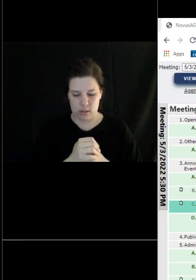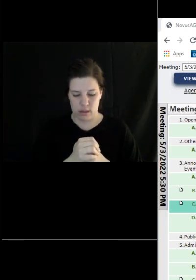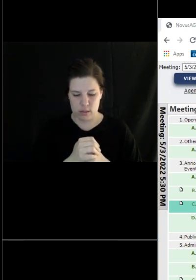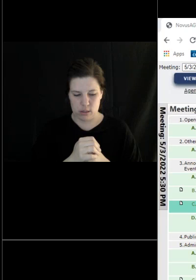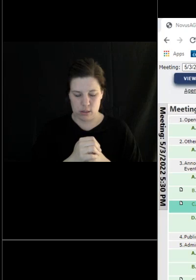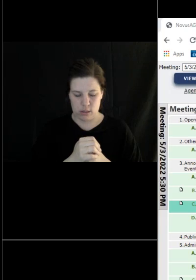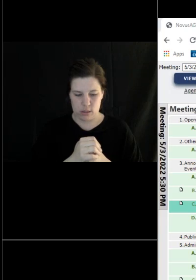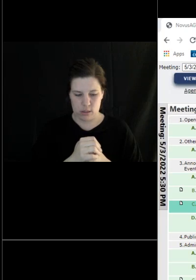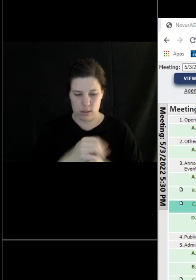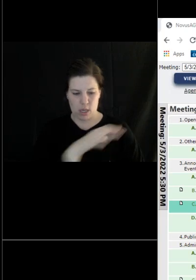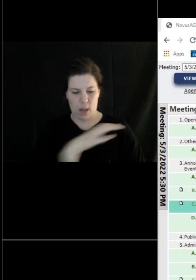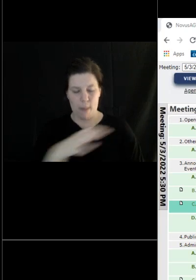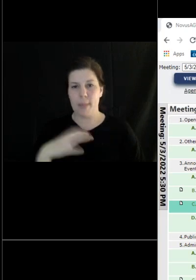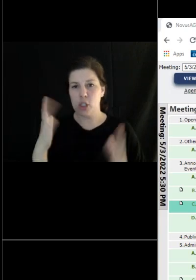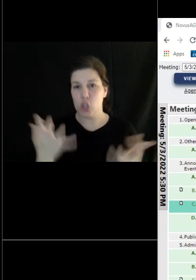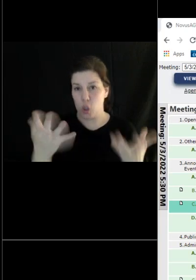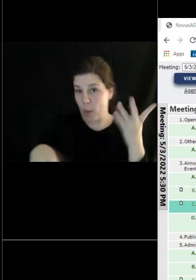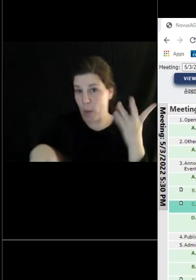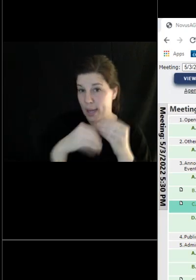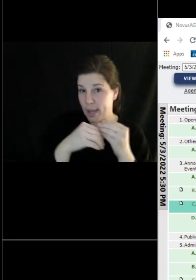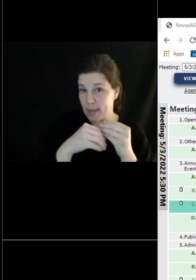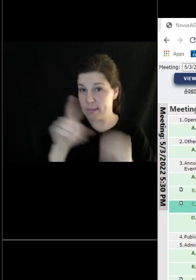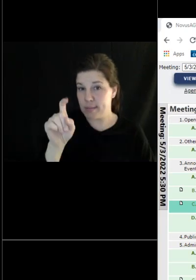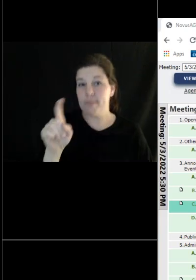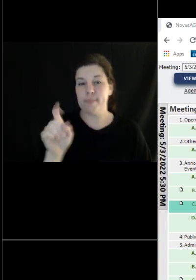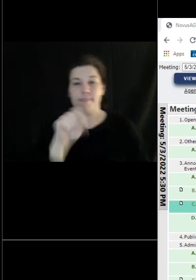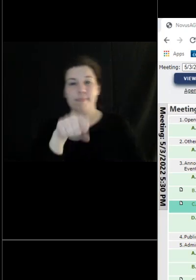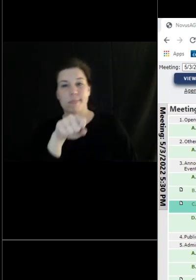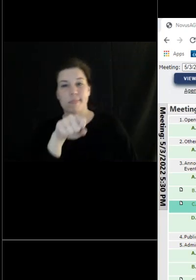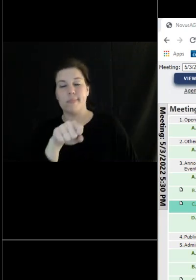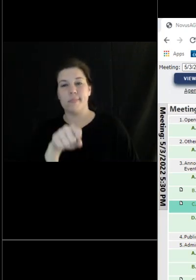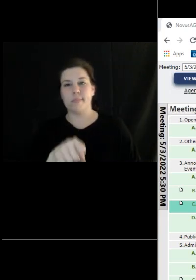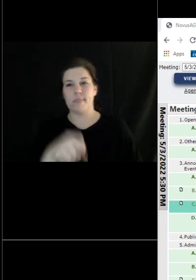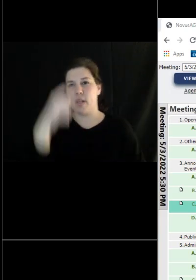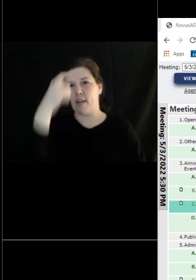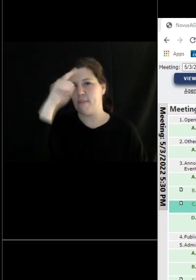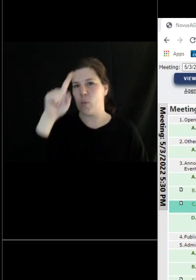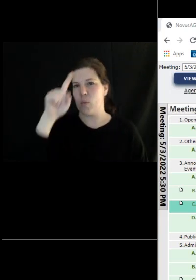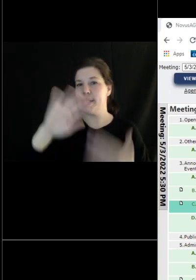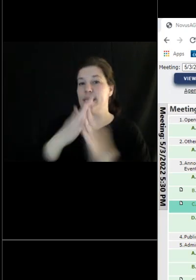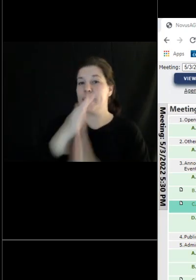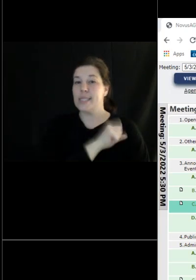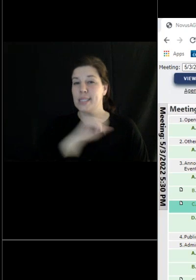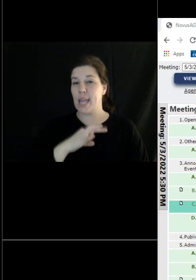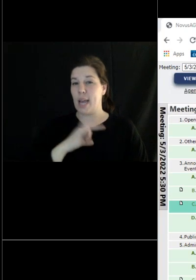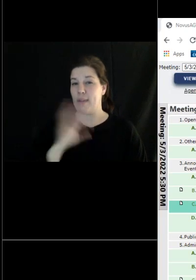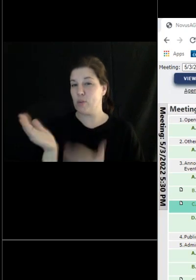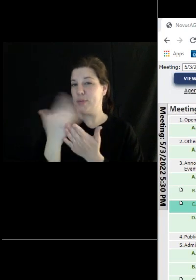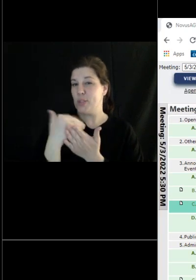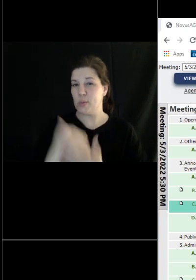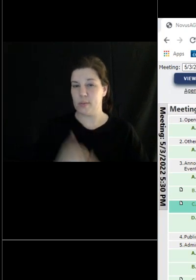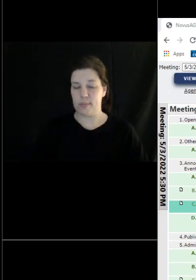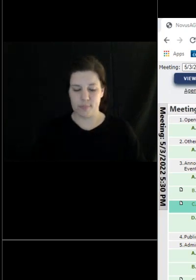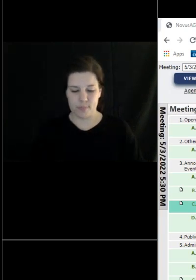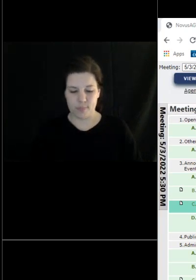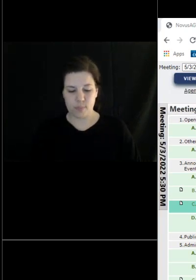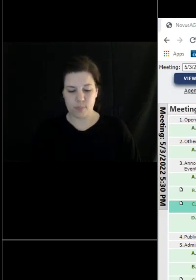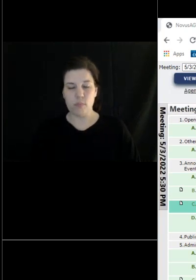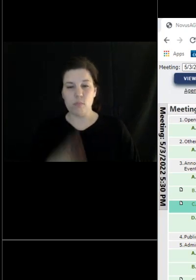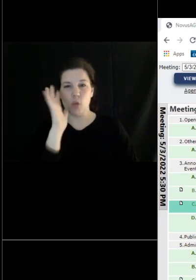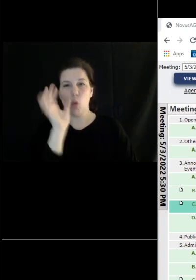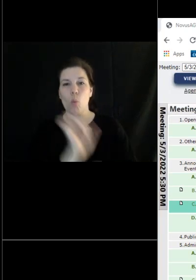Commissioner, would you like to put that on for a I future would. agenda? Yeah, for Okay. city staff to review that. Okay. We'll work with city manager and we'll